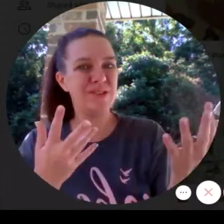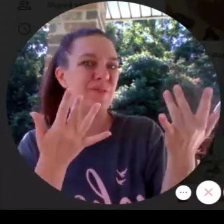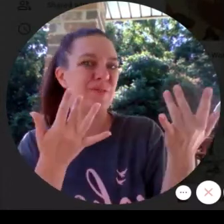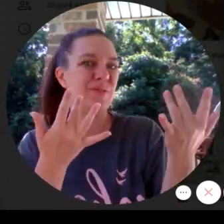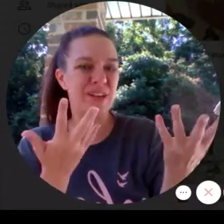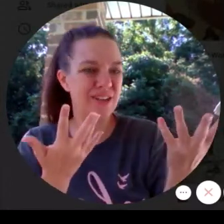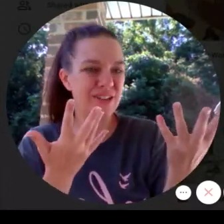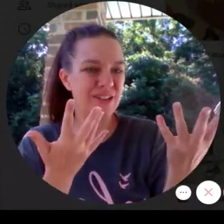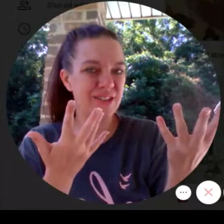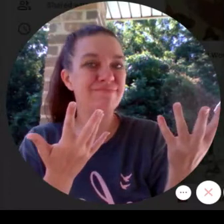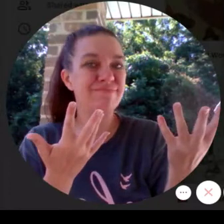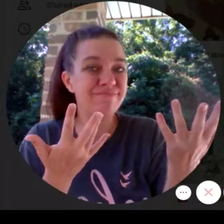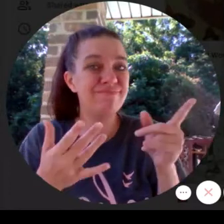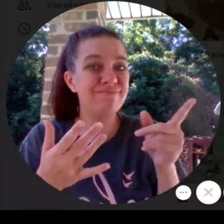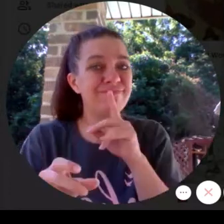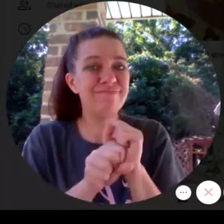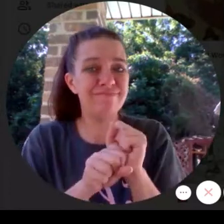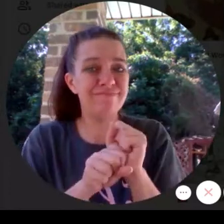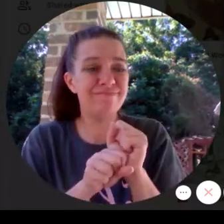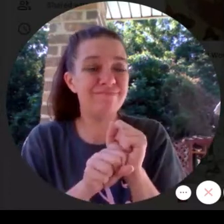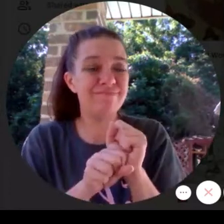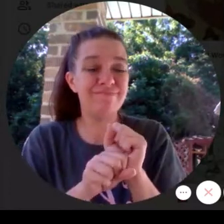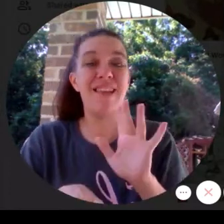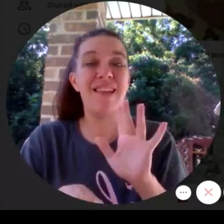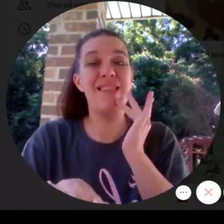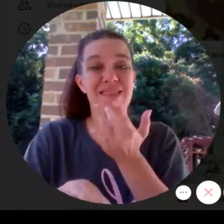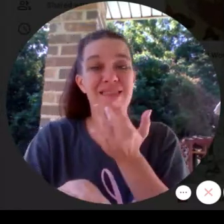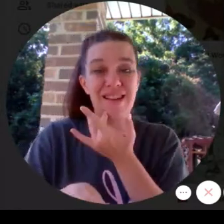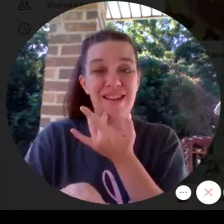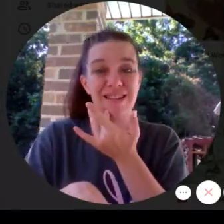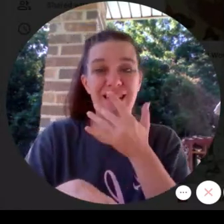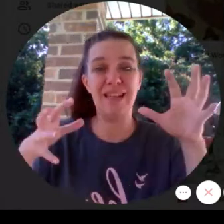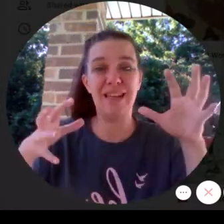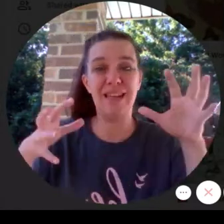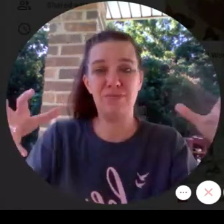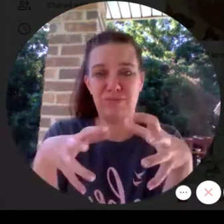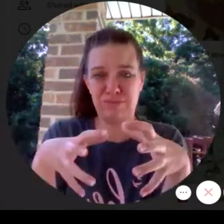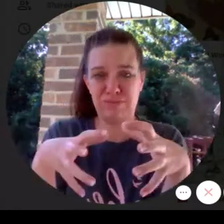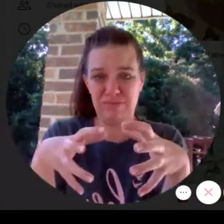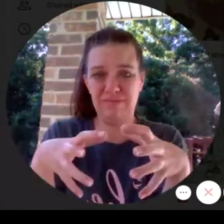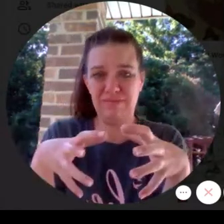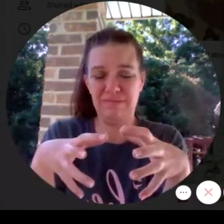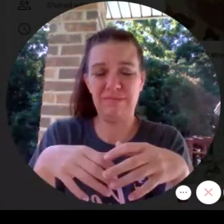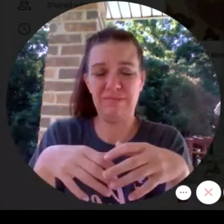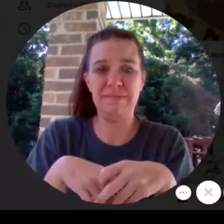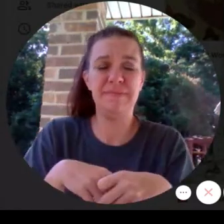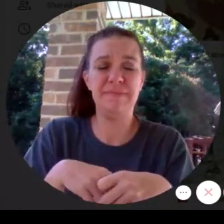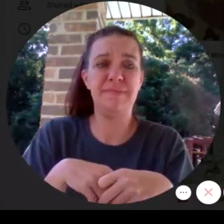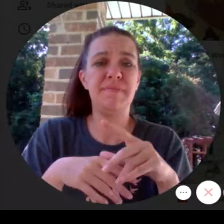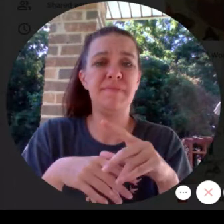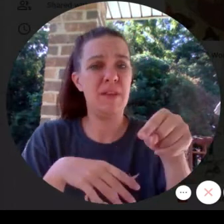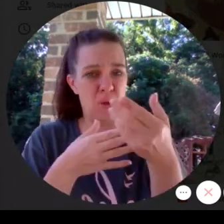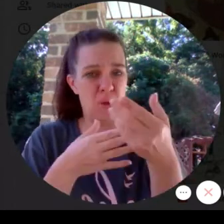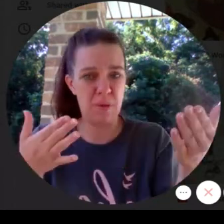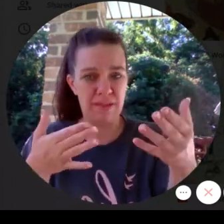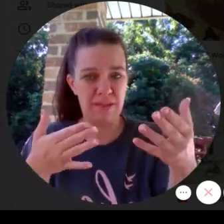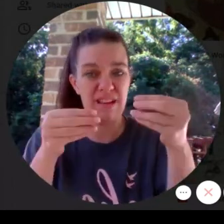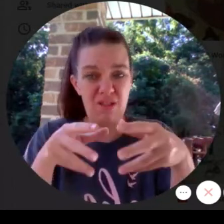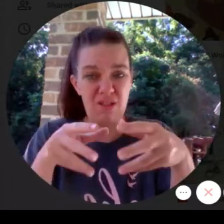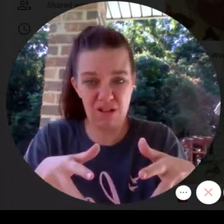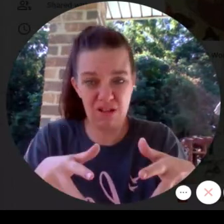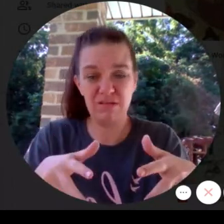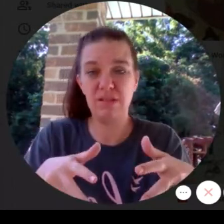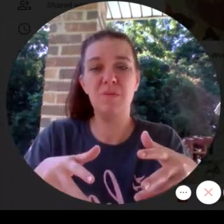"There was a fire. Luckily, it was contained. The only thing lost was